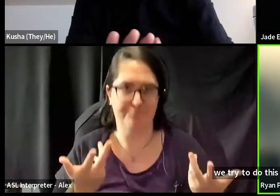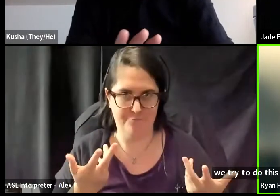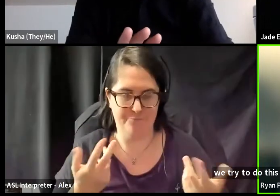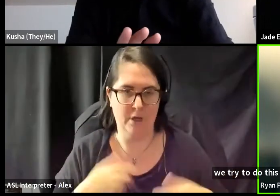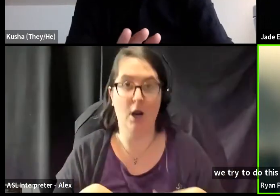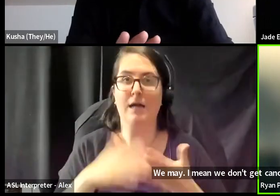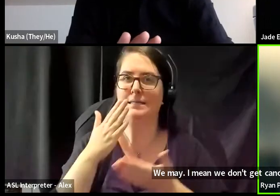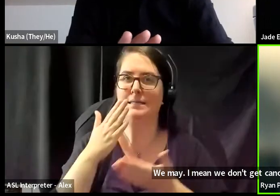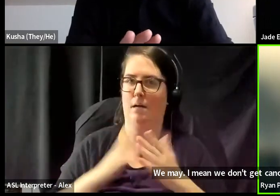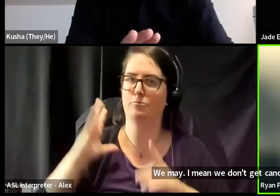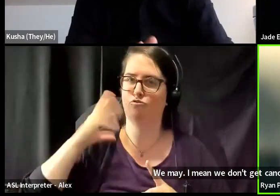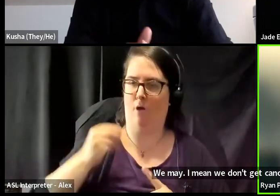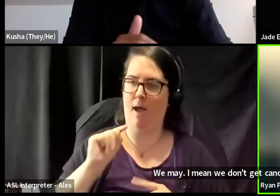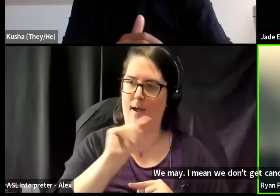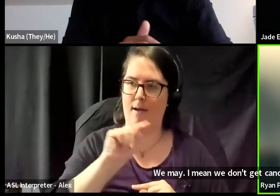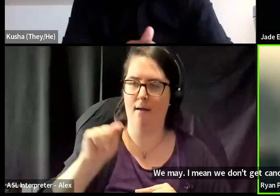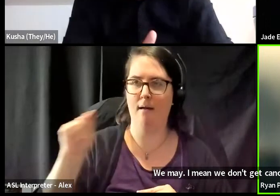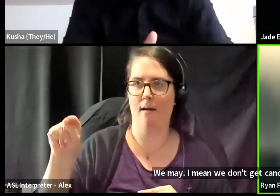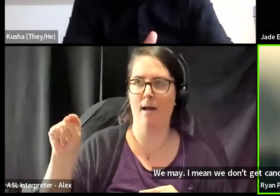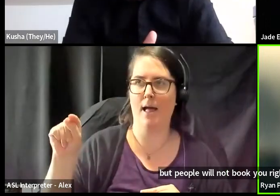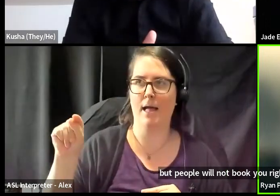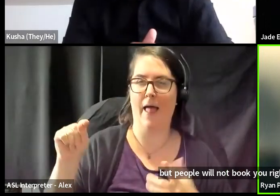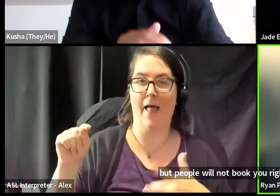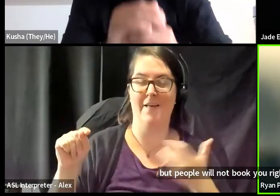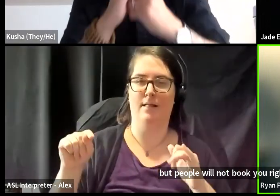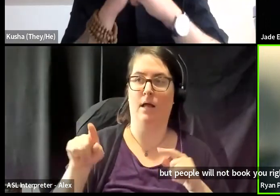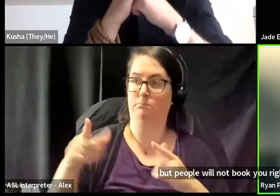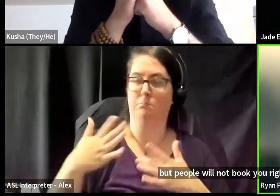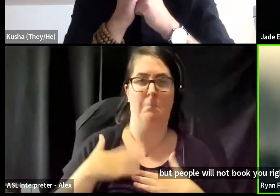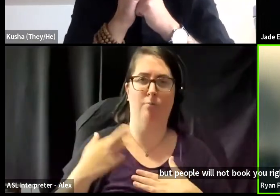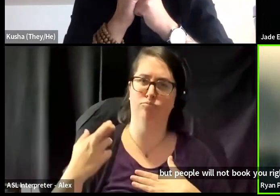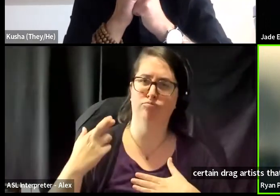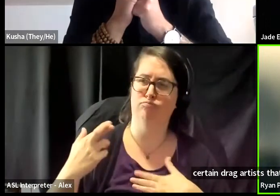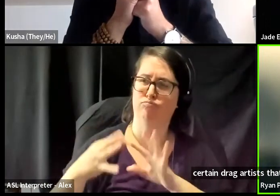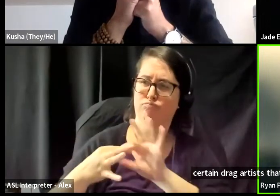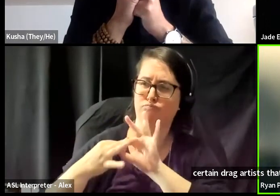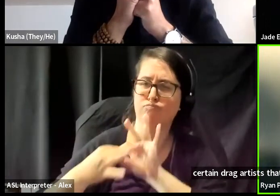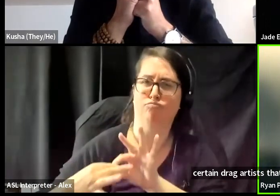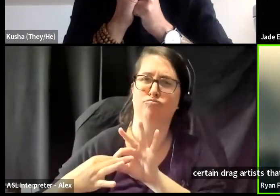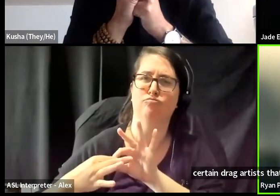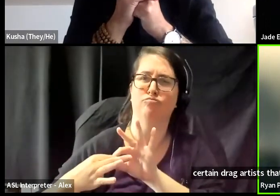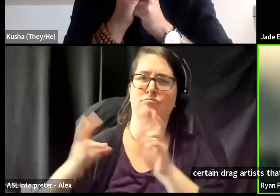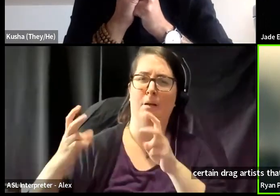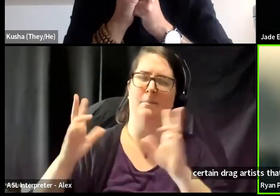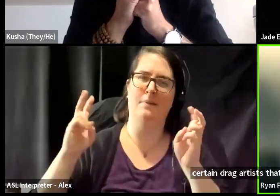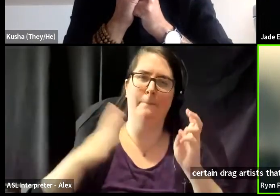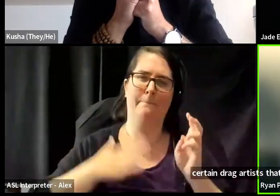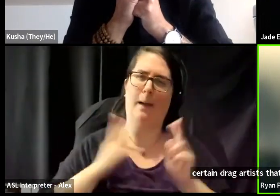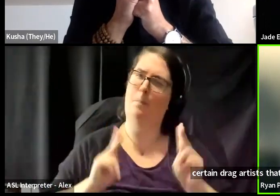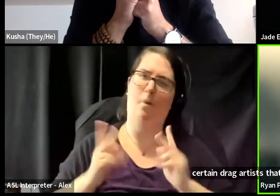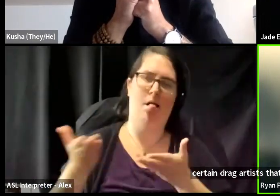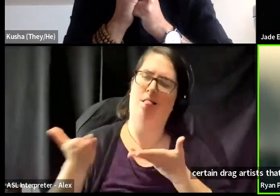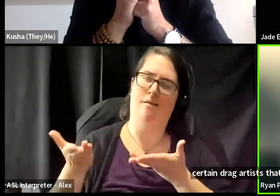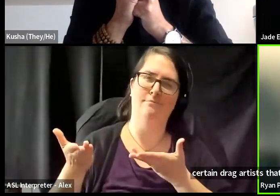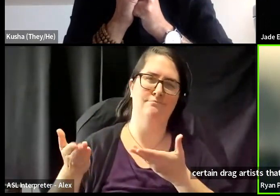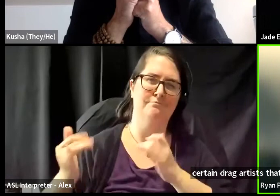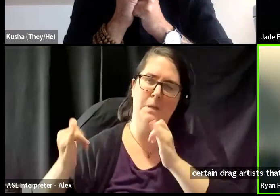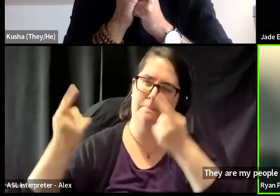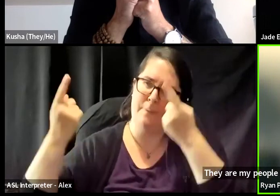drag artists that I feel like they are my people in terms of we have the same political commitments,